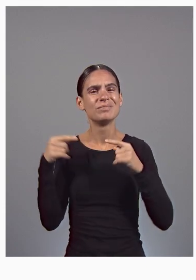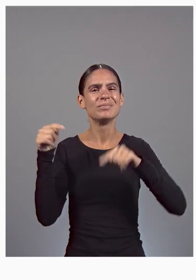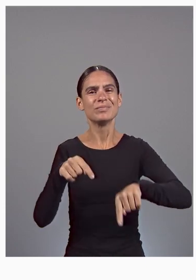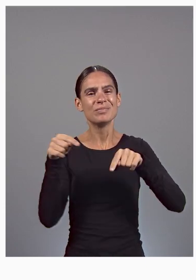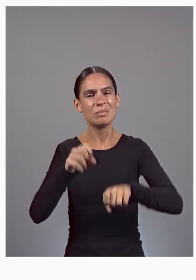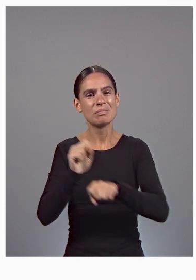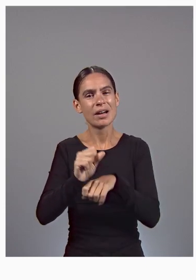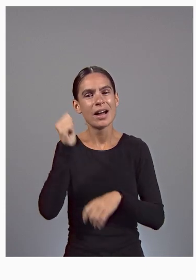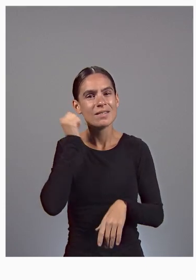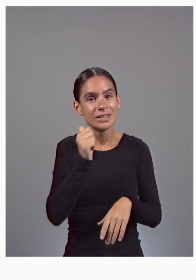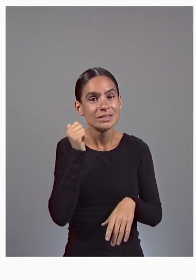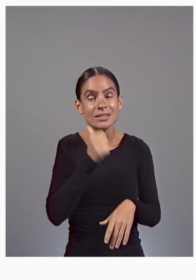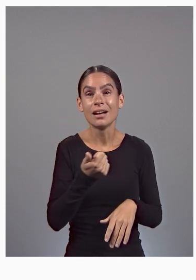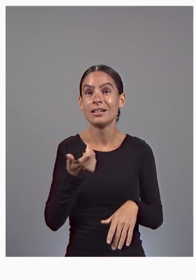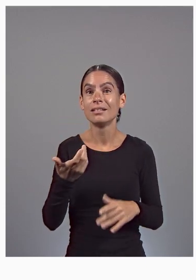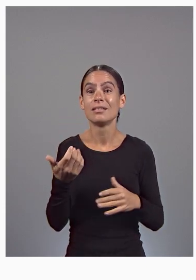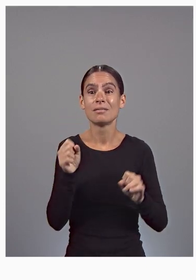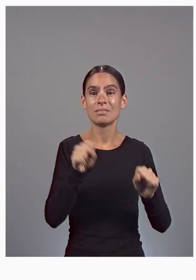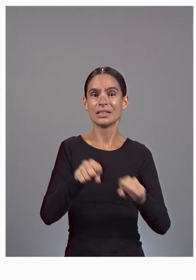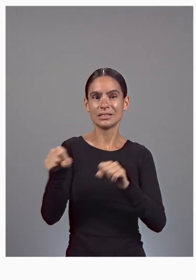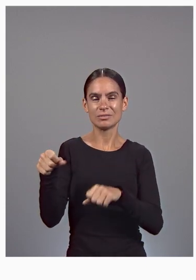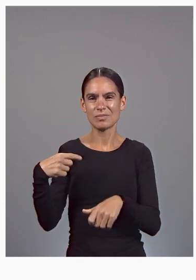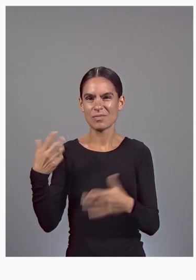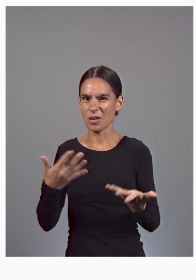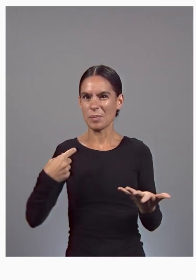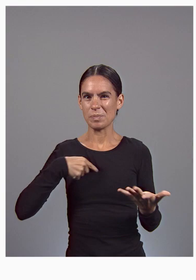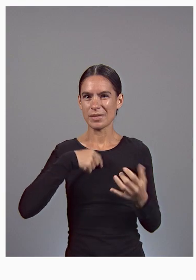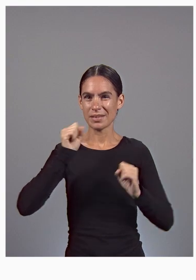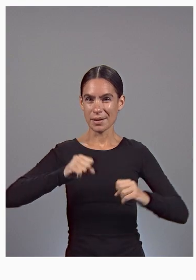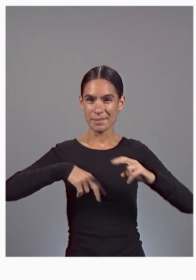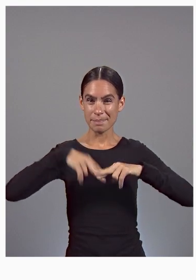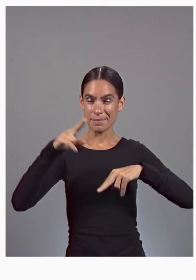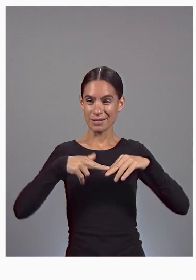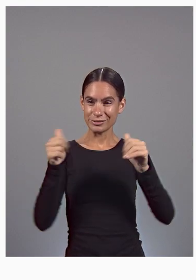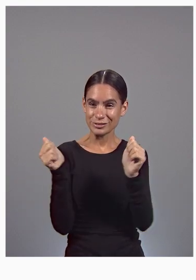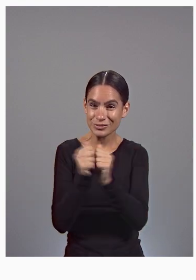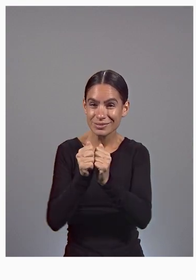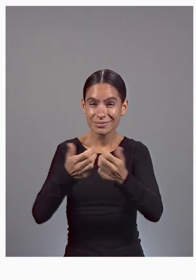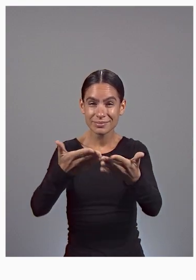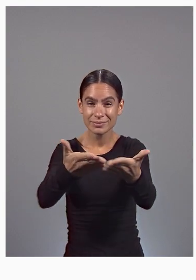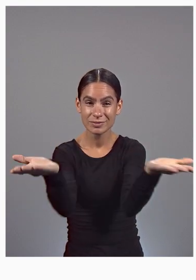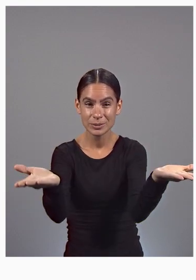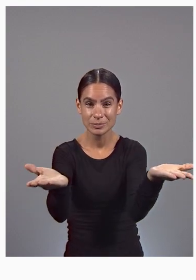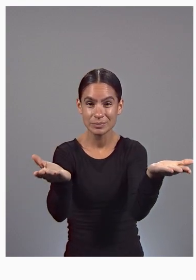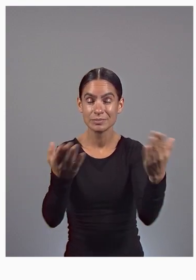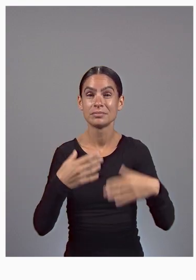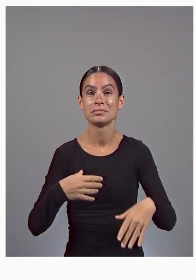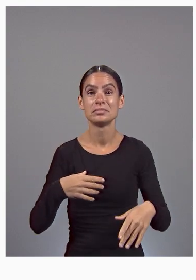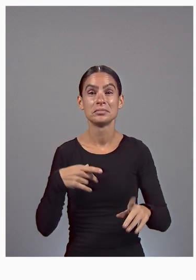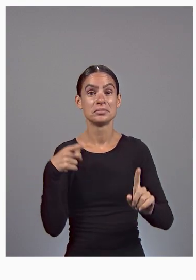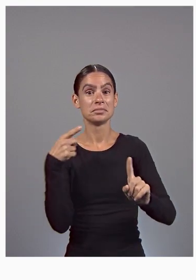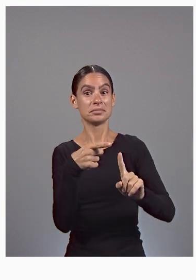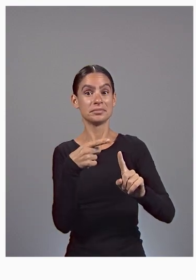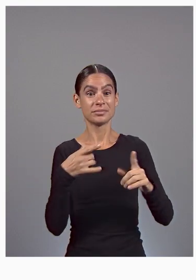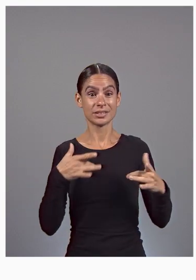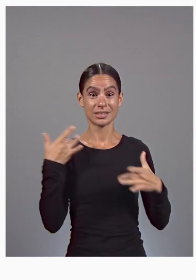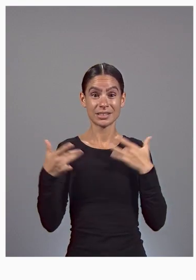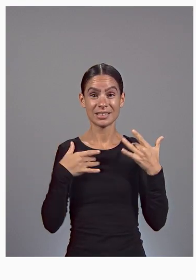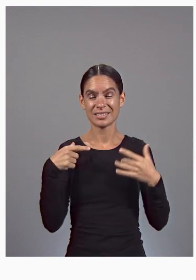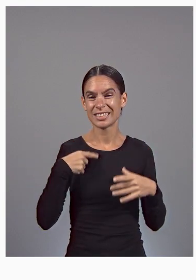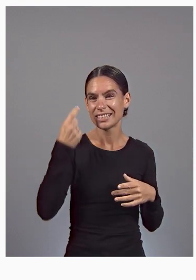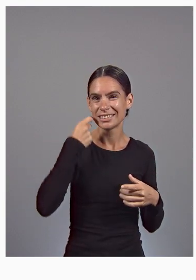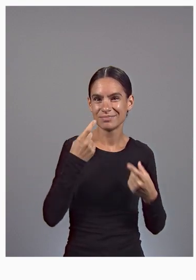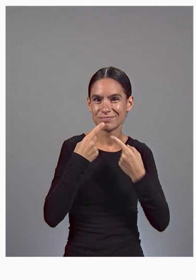the potential of what we can build together with all of you. Speaking of exciting, we recently announced a